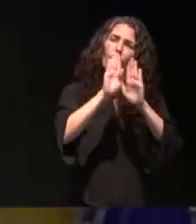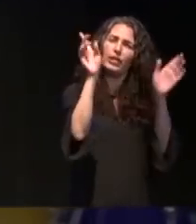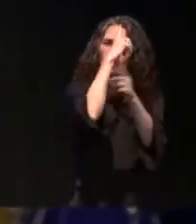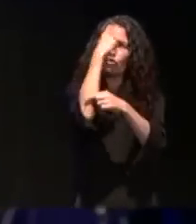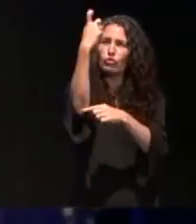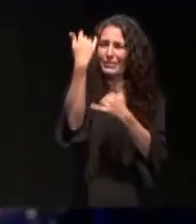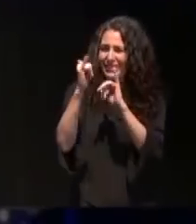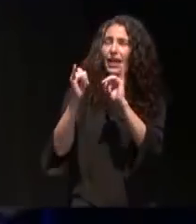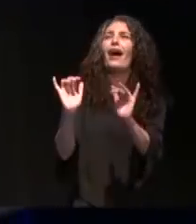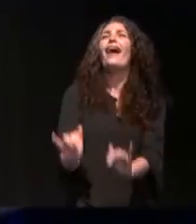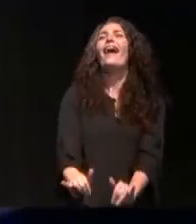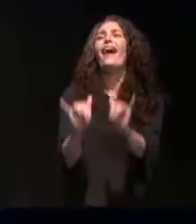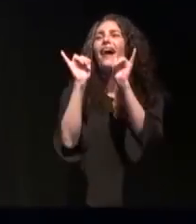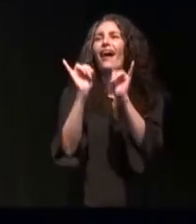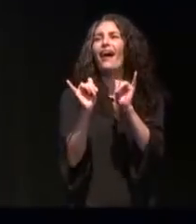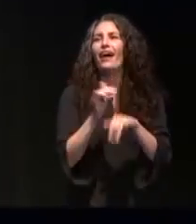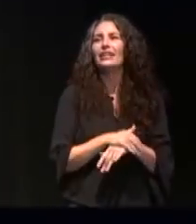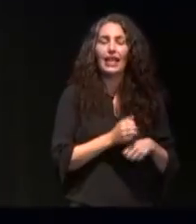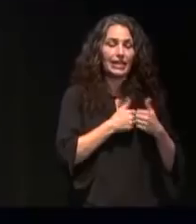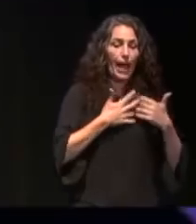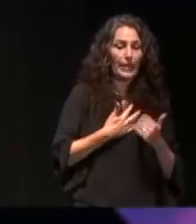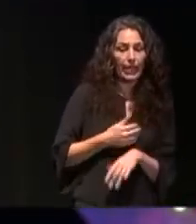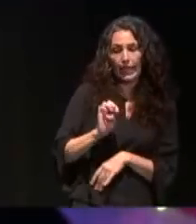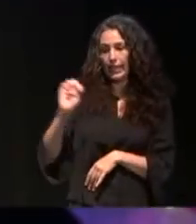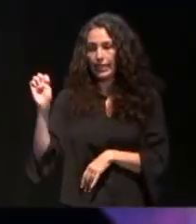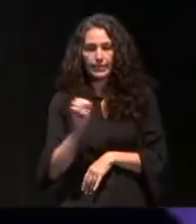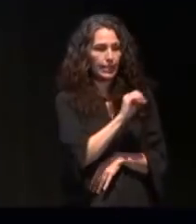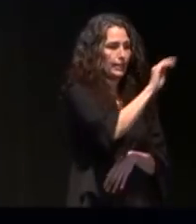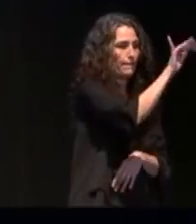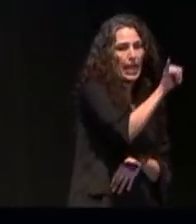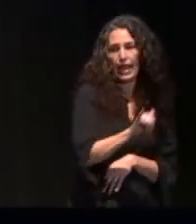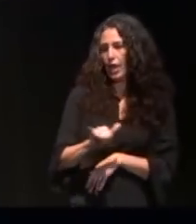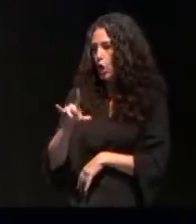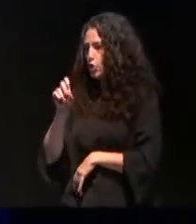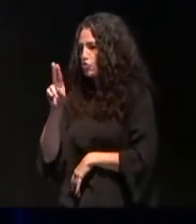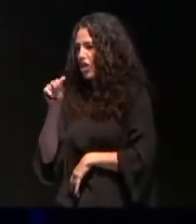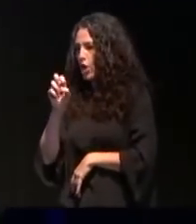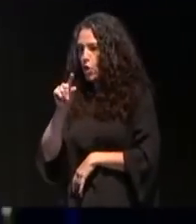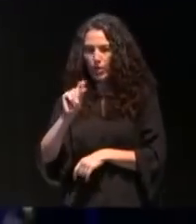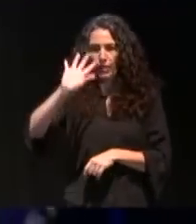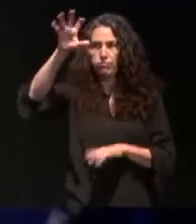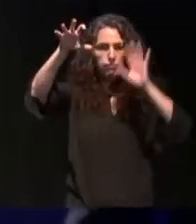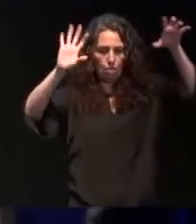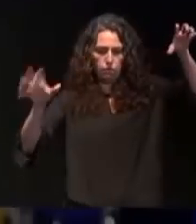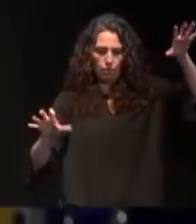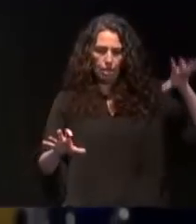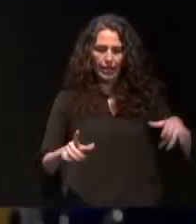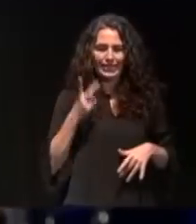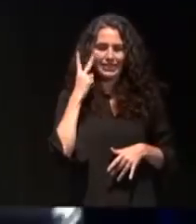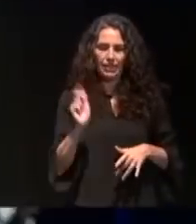dream. I can see Agape East. I can see Agape Bay Area. I see Agape Durango. I see Enlightened Heart. I